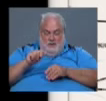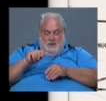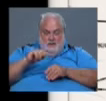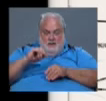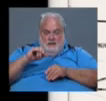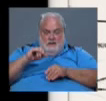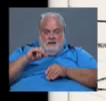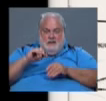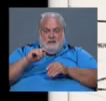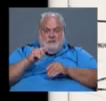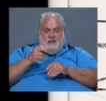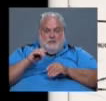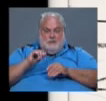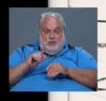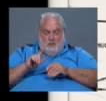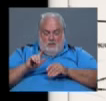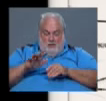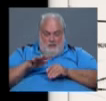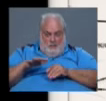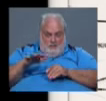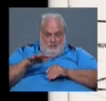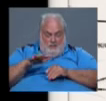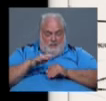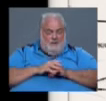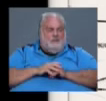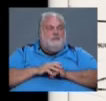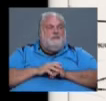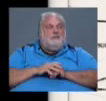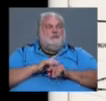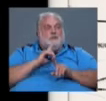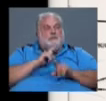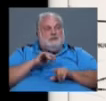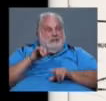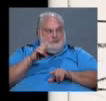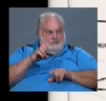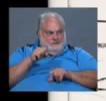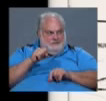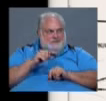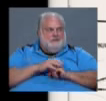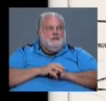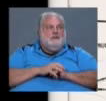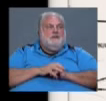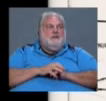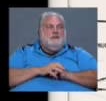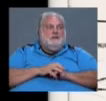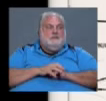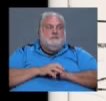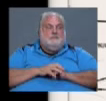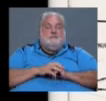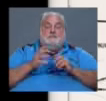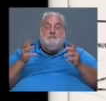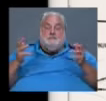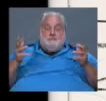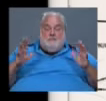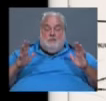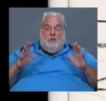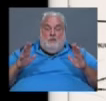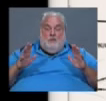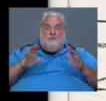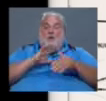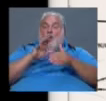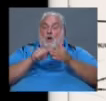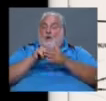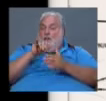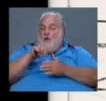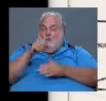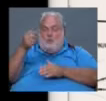Okay, so we're just going to correct that. You're very good. I just want to make sure. Okay. All right, we'll hold these